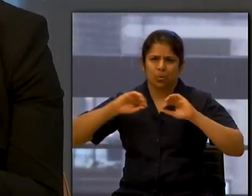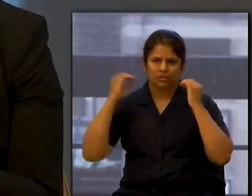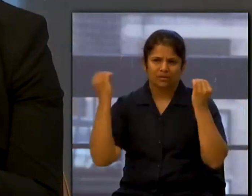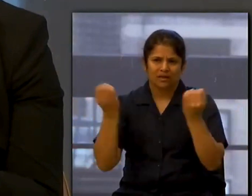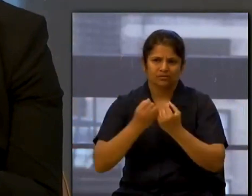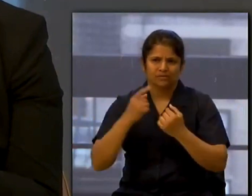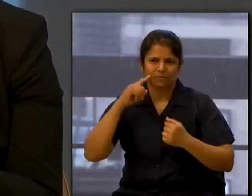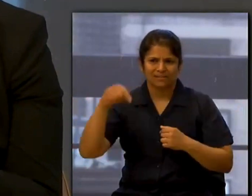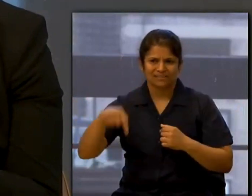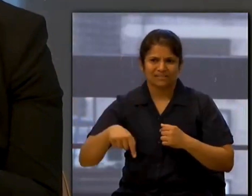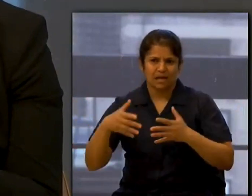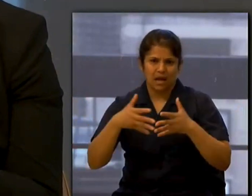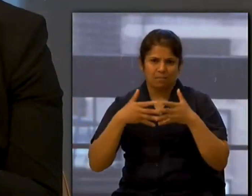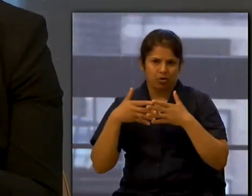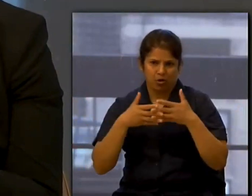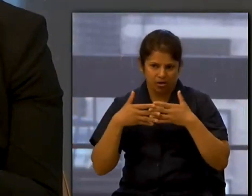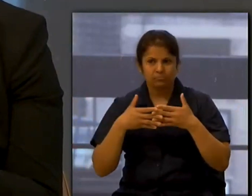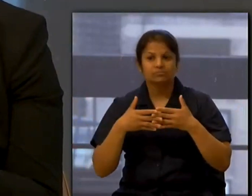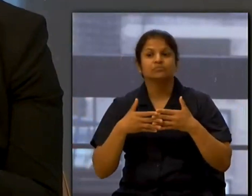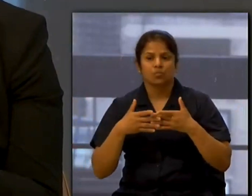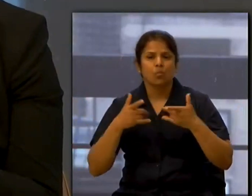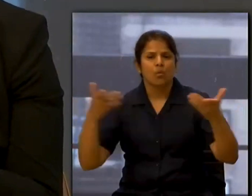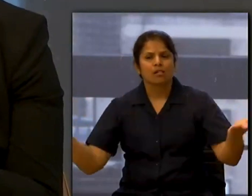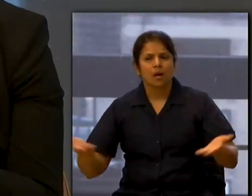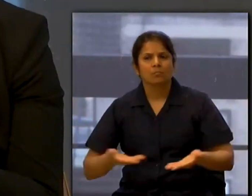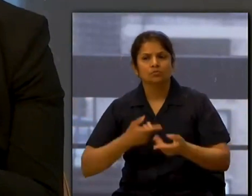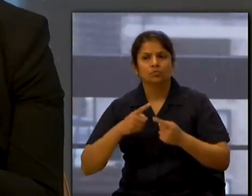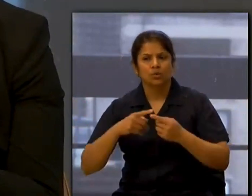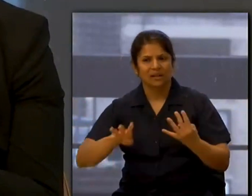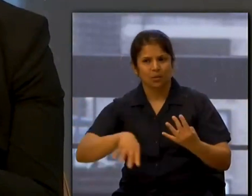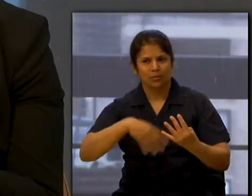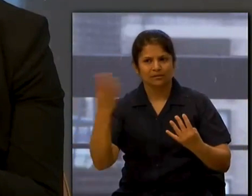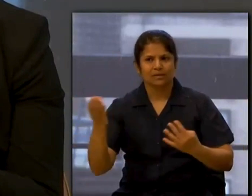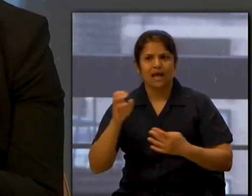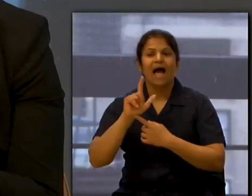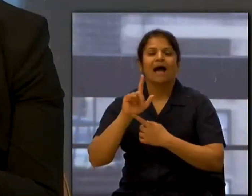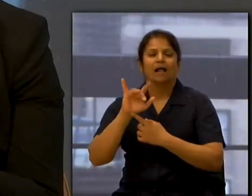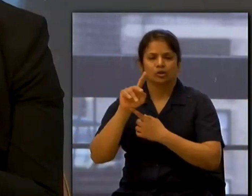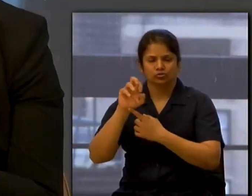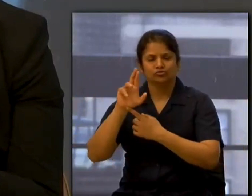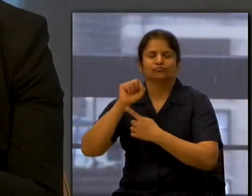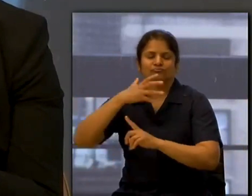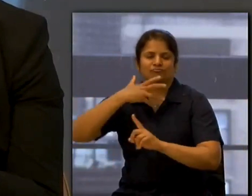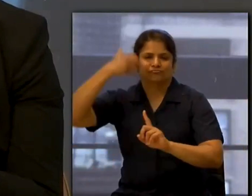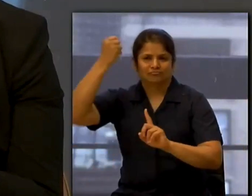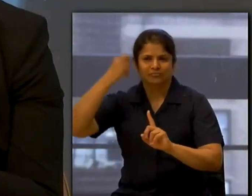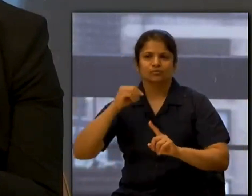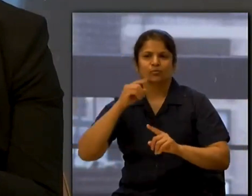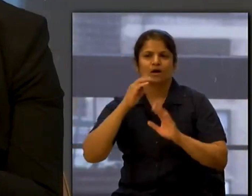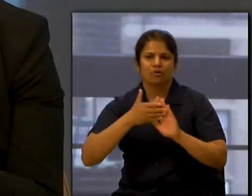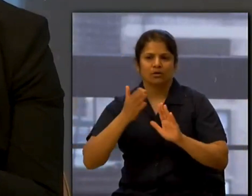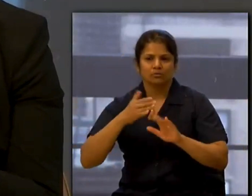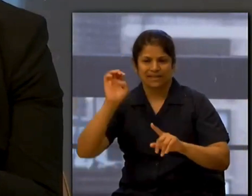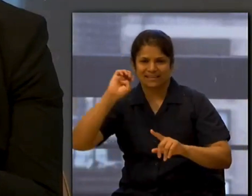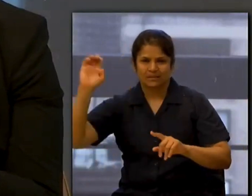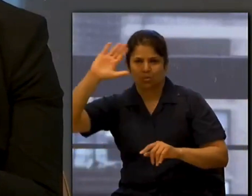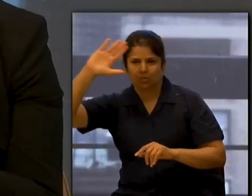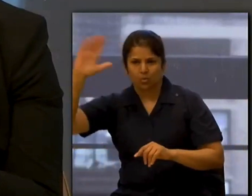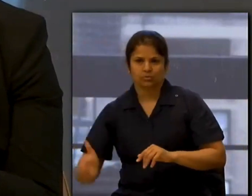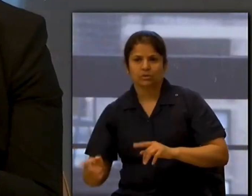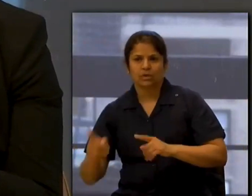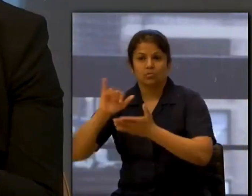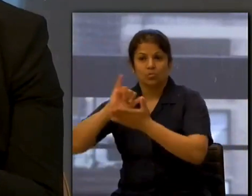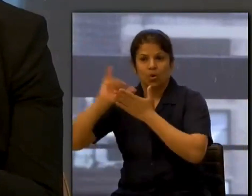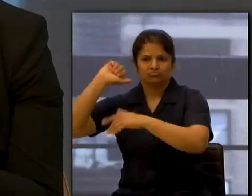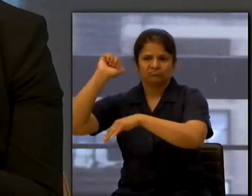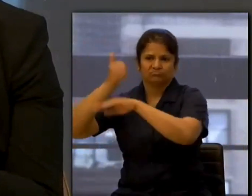of LGBTQ+ elders. We operate along the East Coast, started out in New York, but we are now operating in many different states and